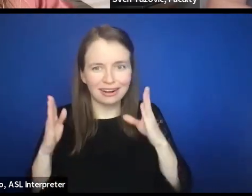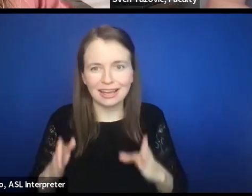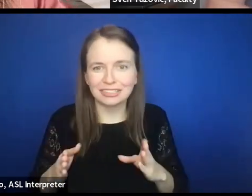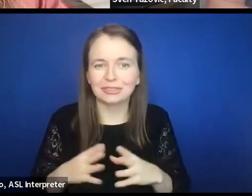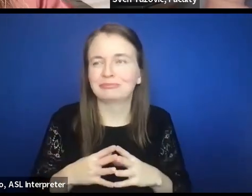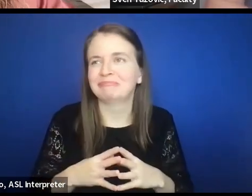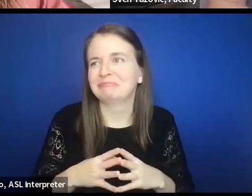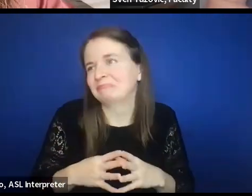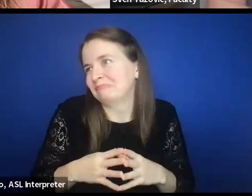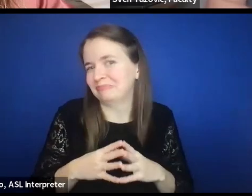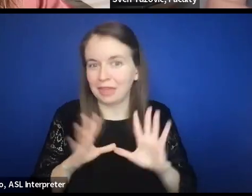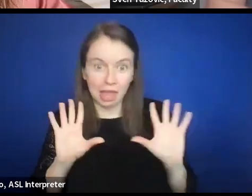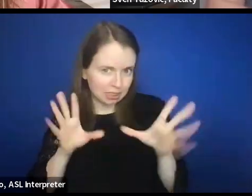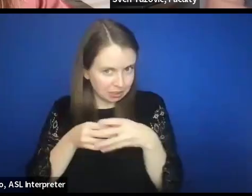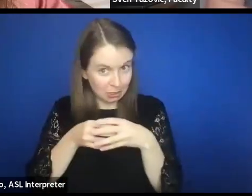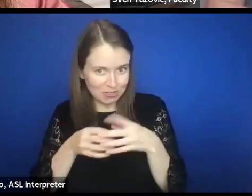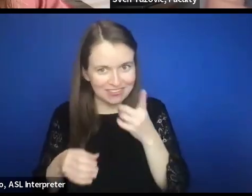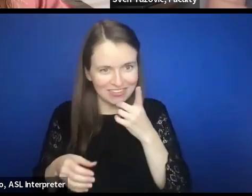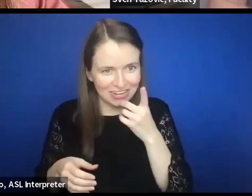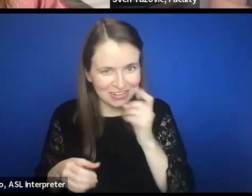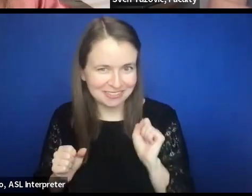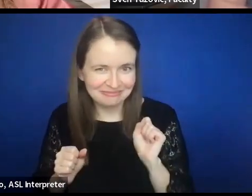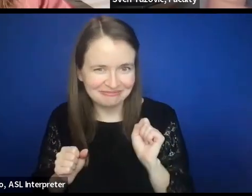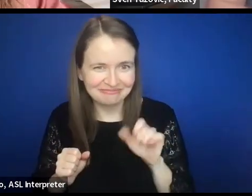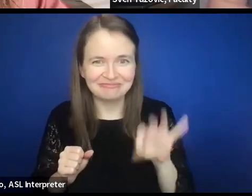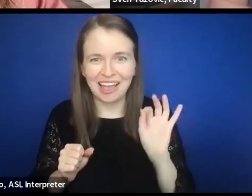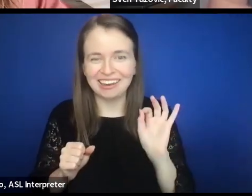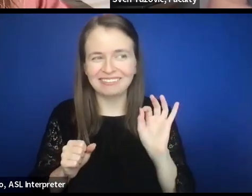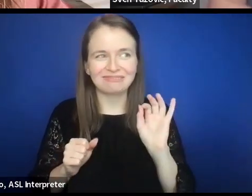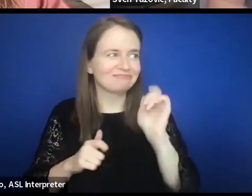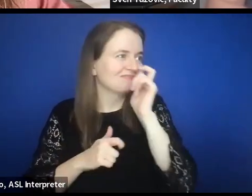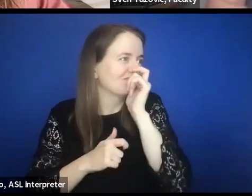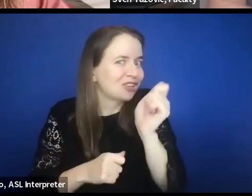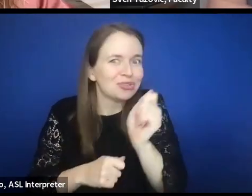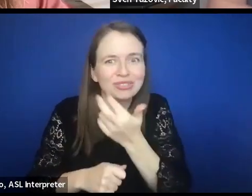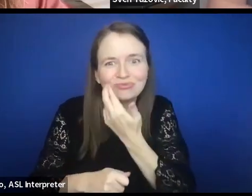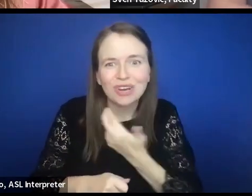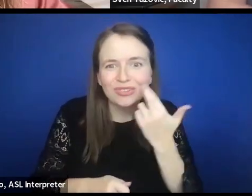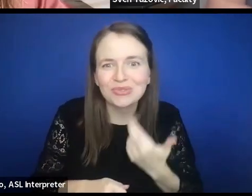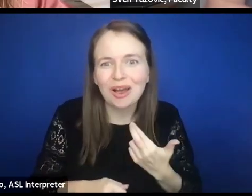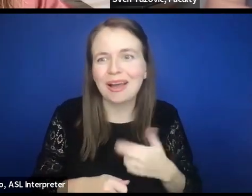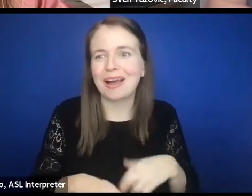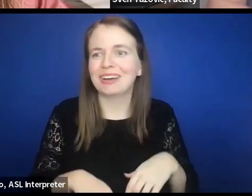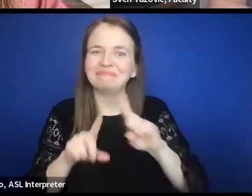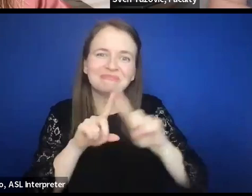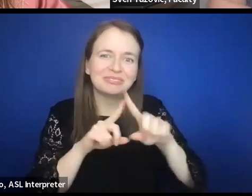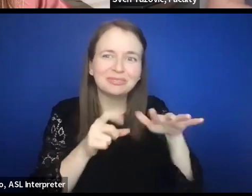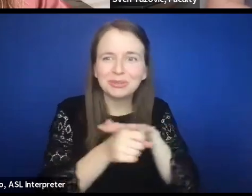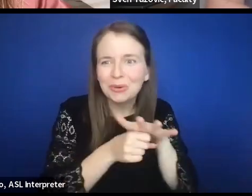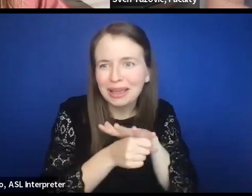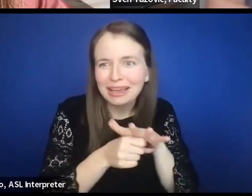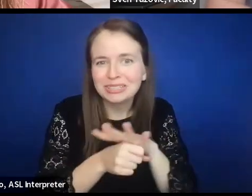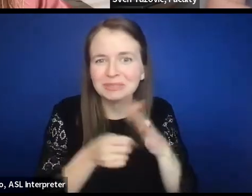um, exclusive dinners, finding really interesting restaurants in different